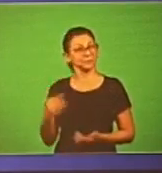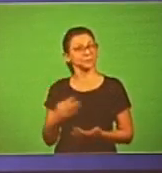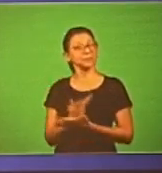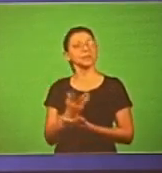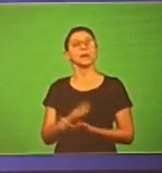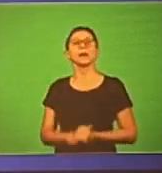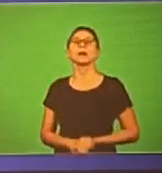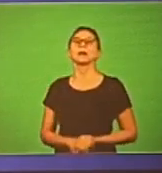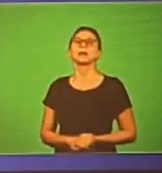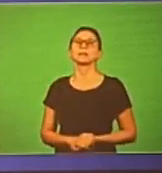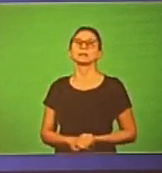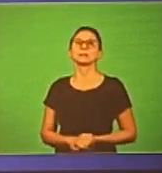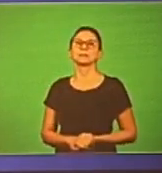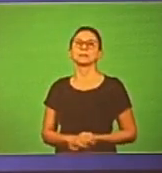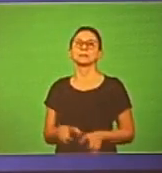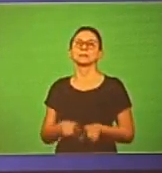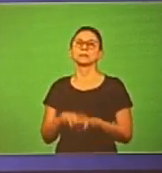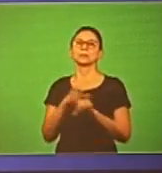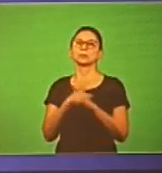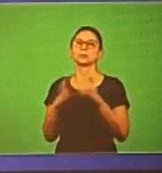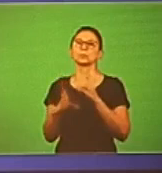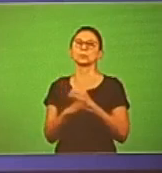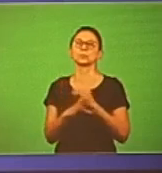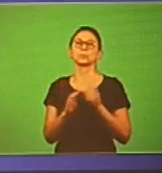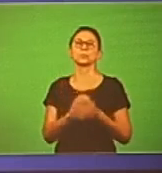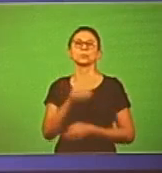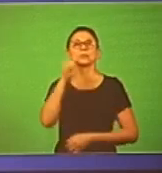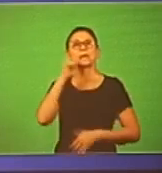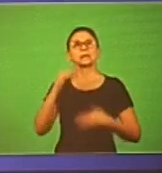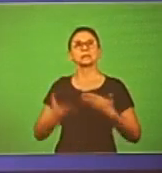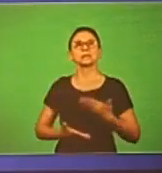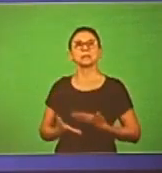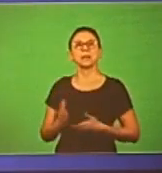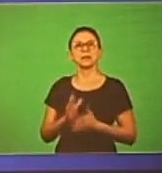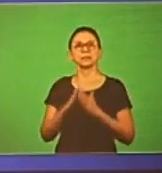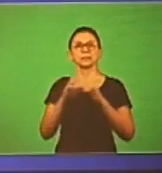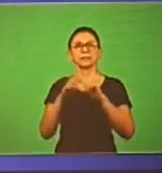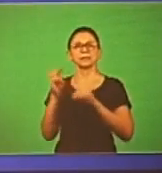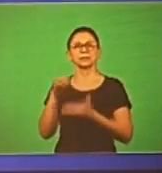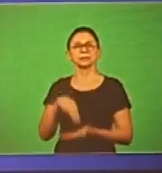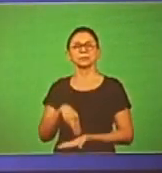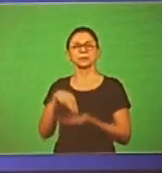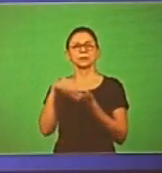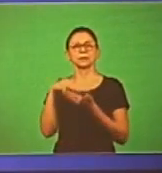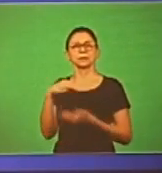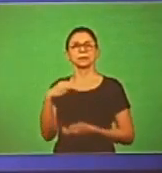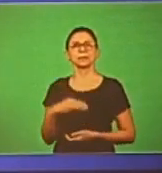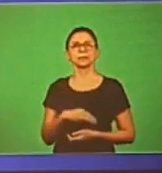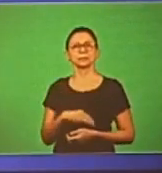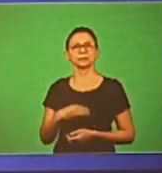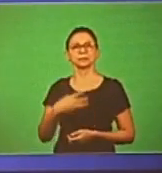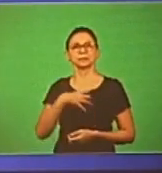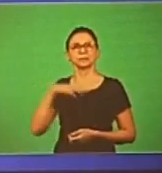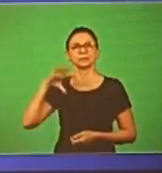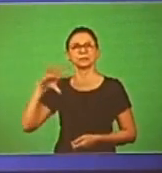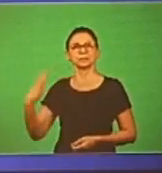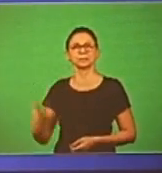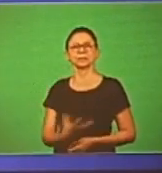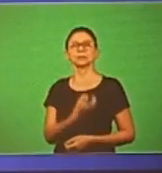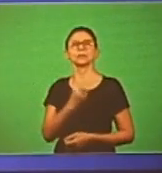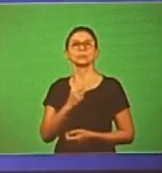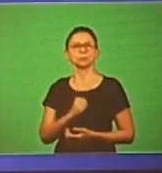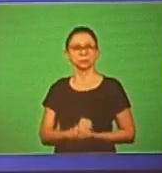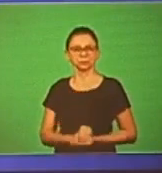this week. And there was also a service of glorification for the women in São Marcos, Salvador, in the state of Bahia.